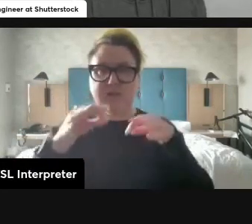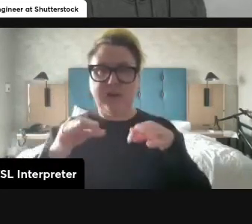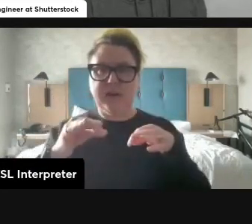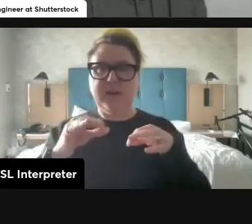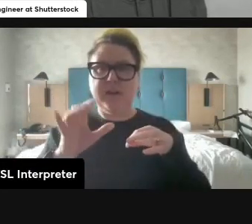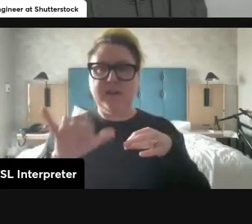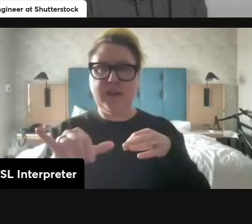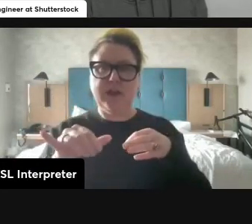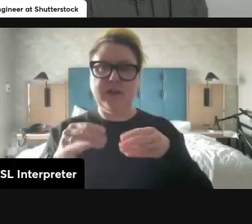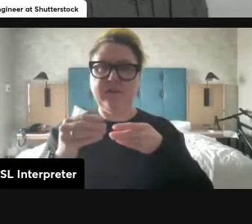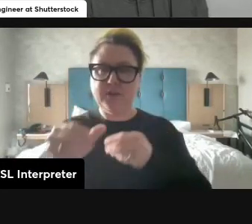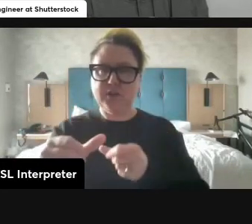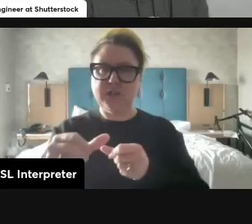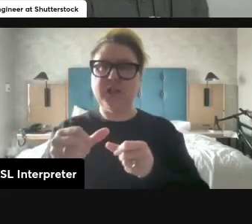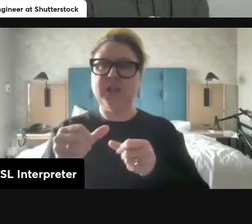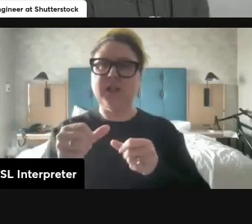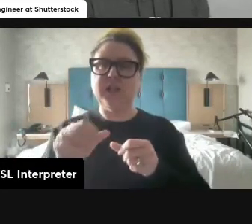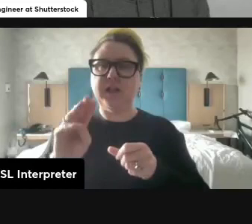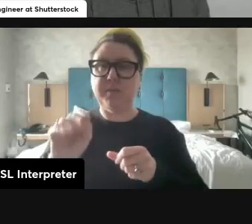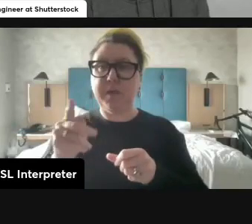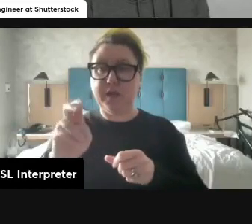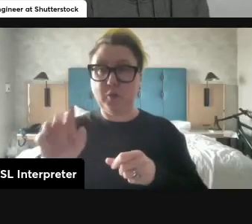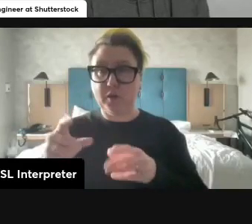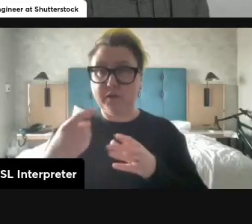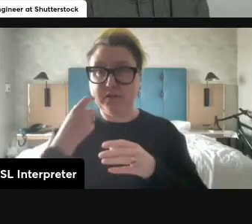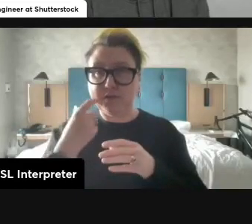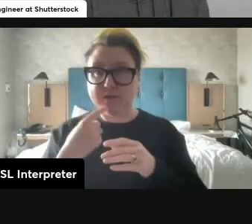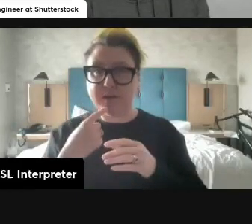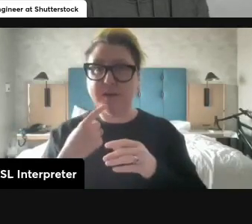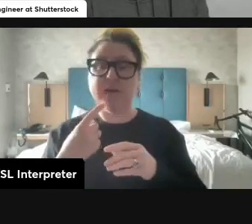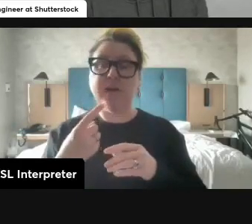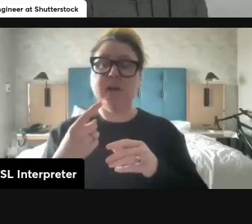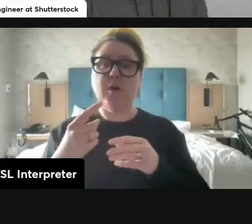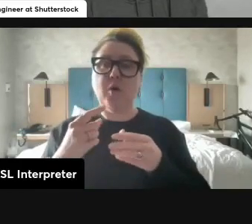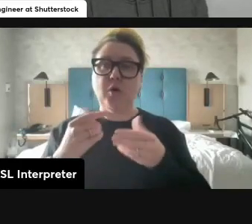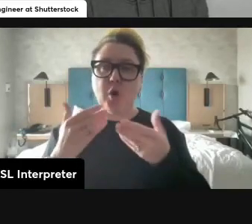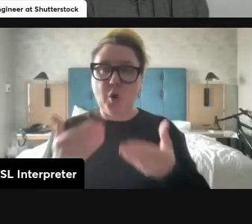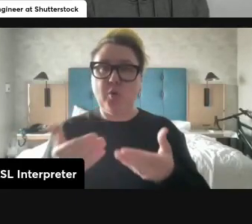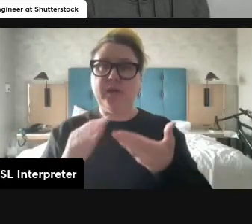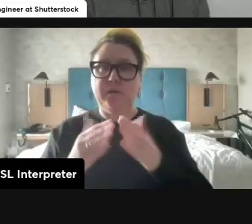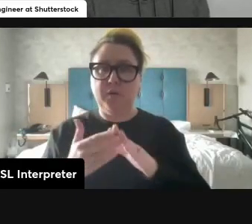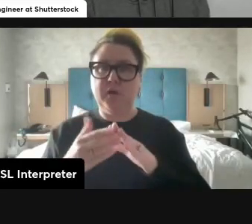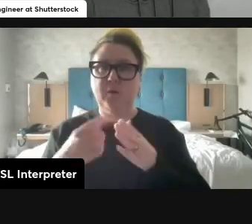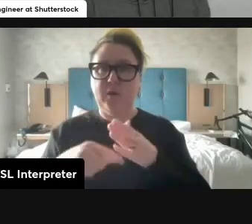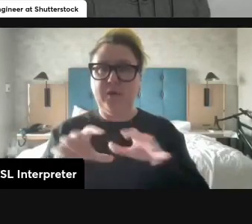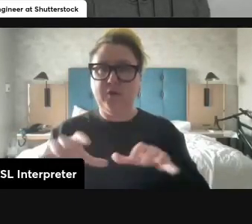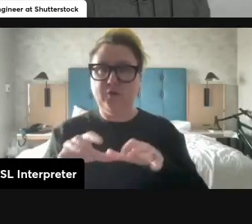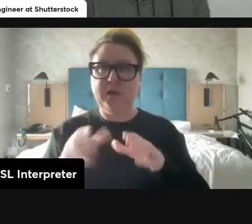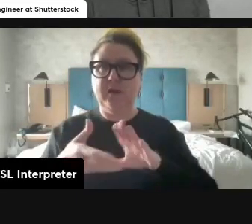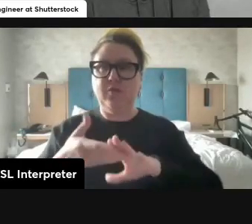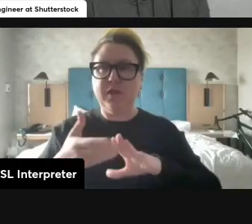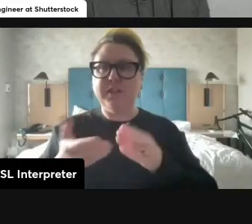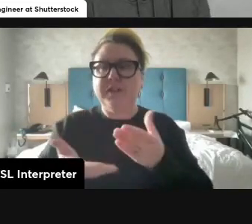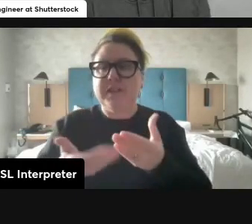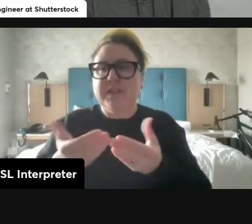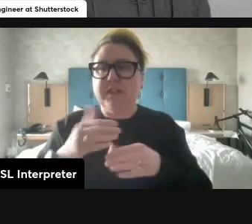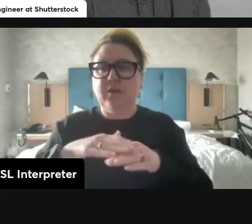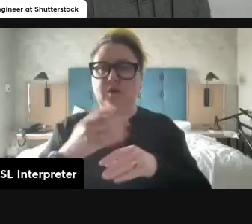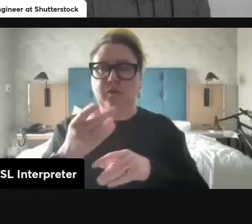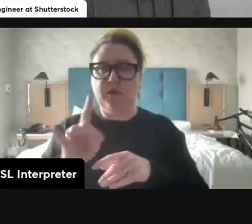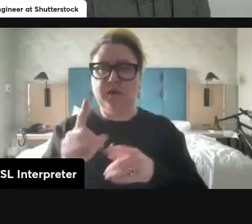doing, that's, Manuel saying, go with what the community is doing. It runs very easily on Kubernetes. It has a scalability, it